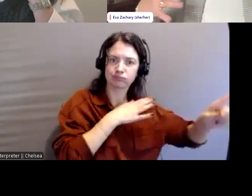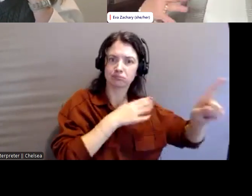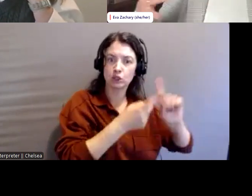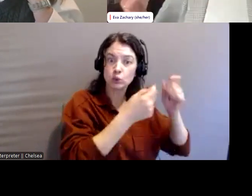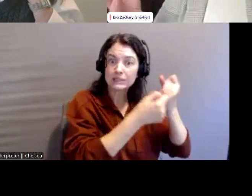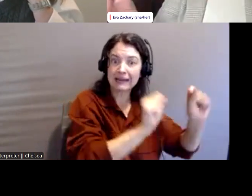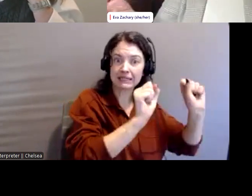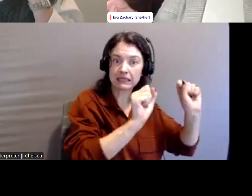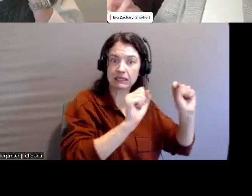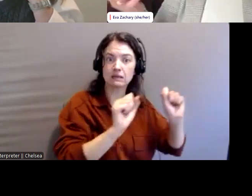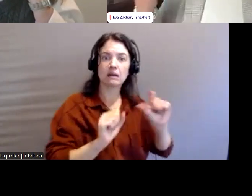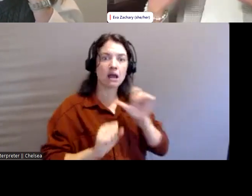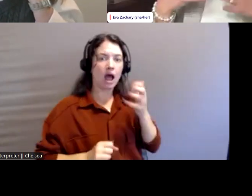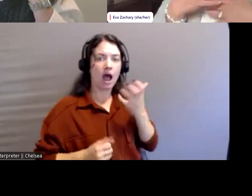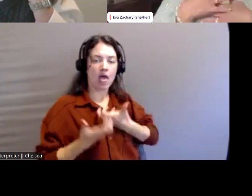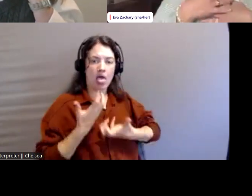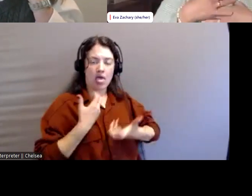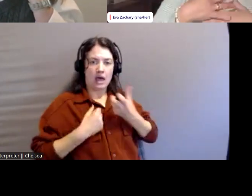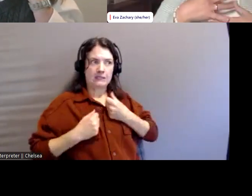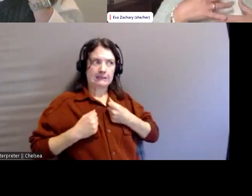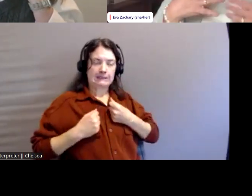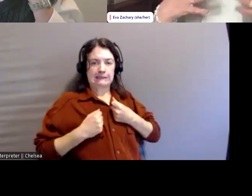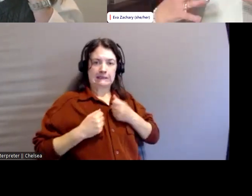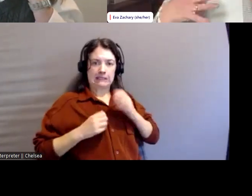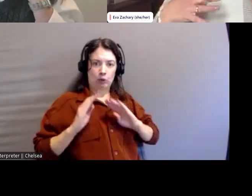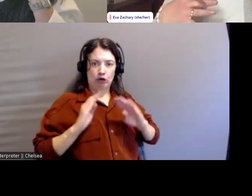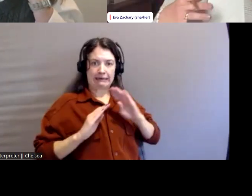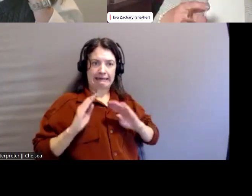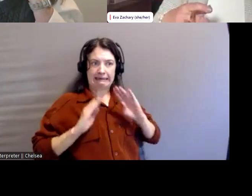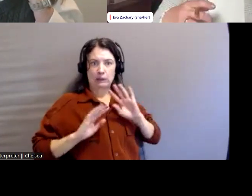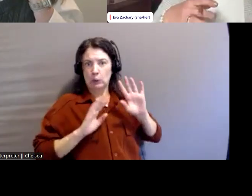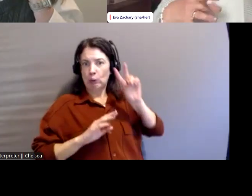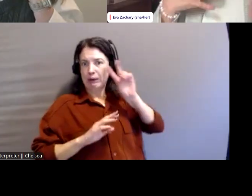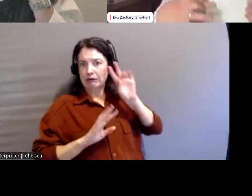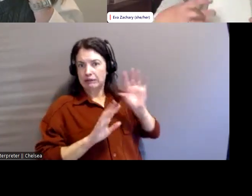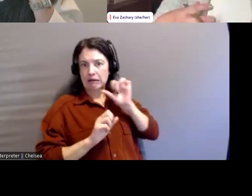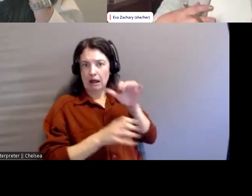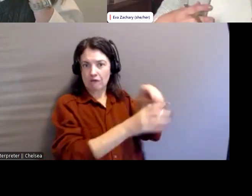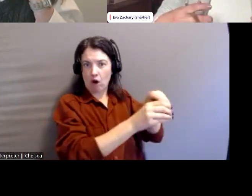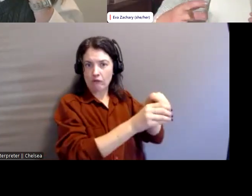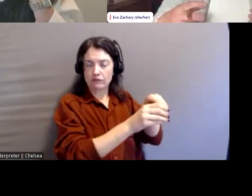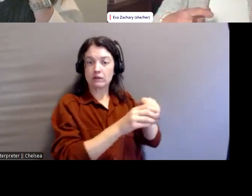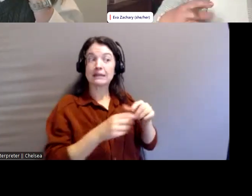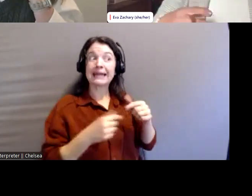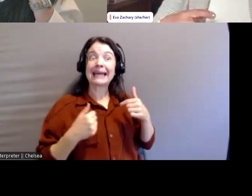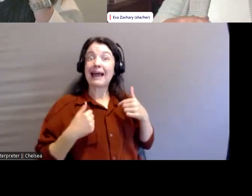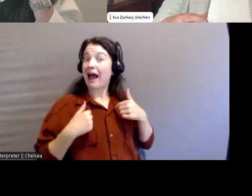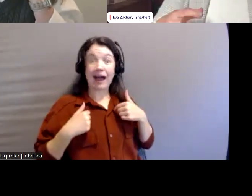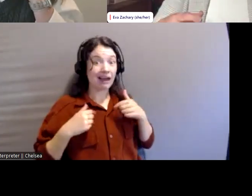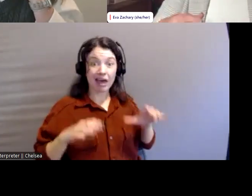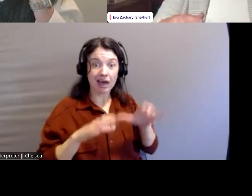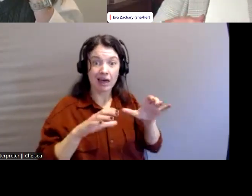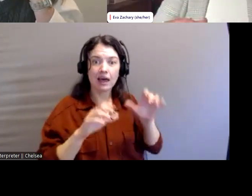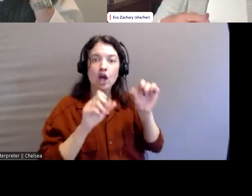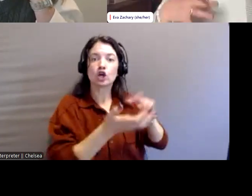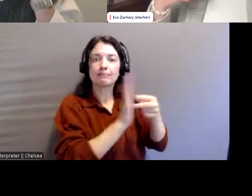than stepping back in my own personal ignorance, knowing that and my inaction could potentially result in a